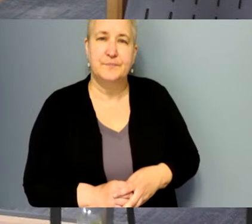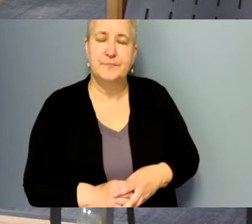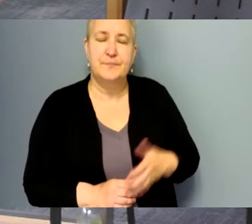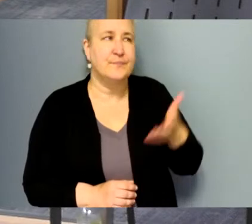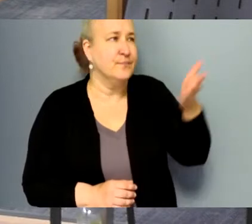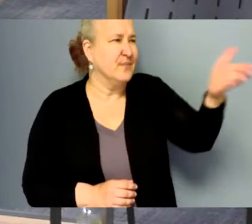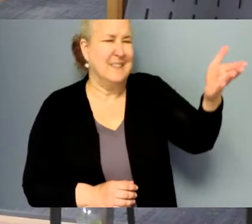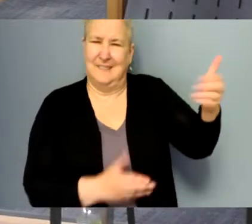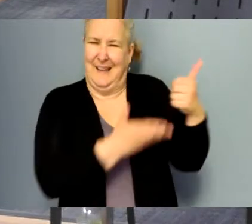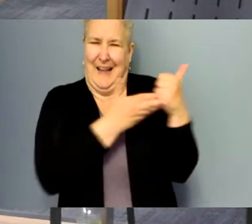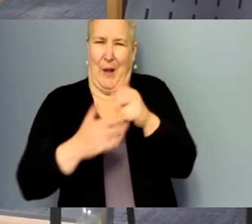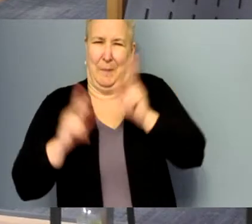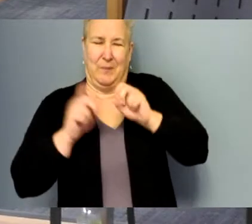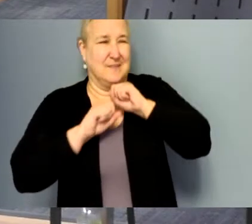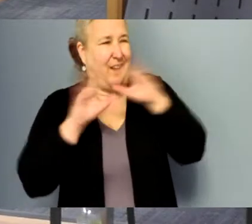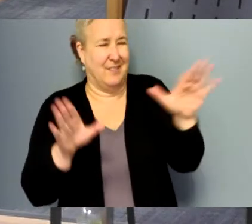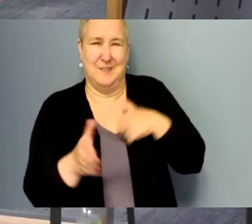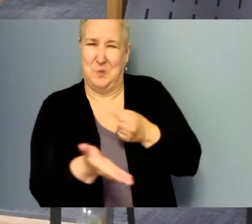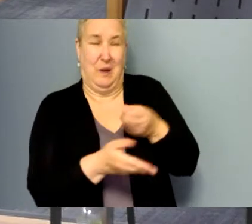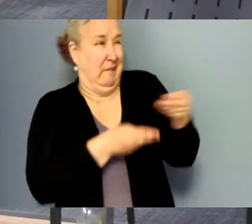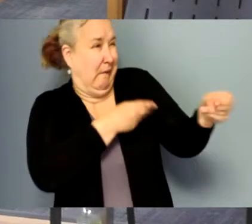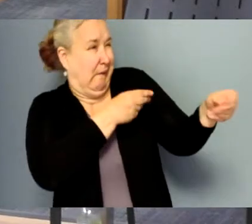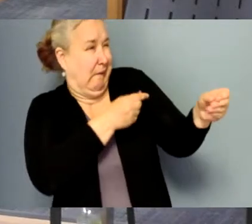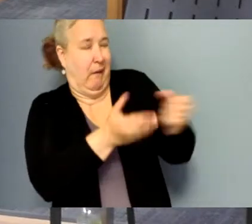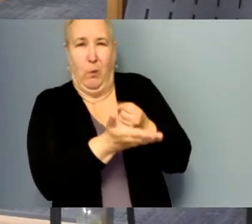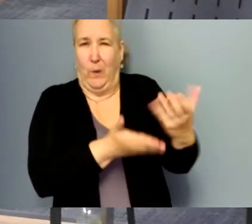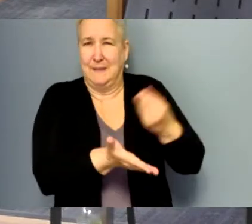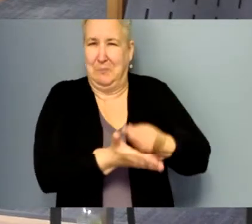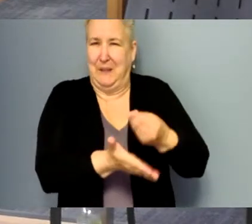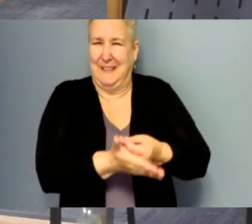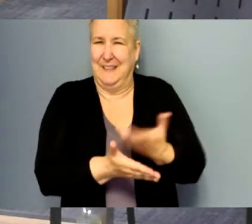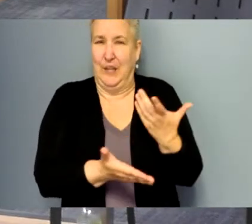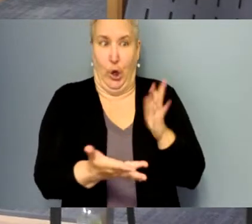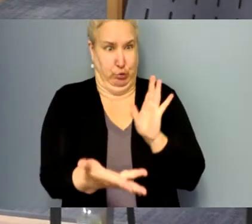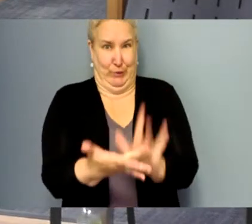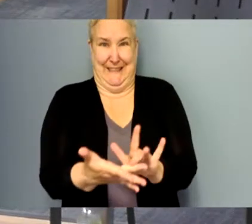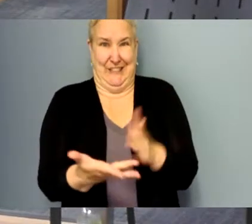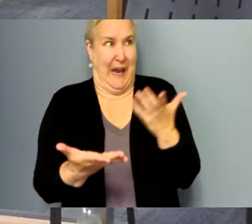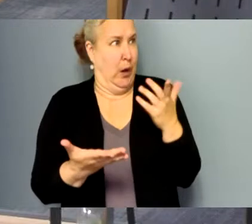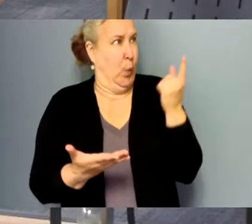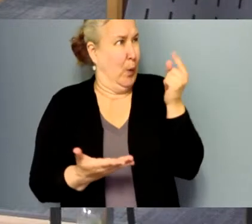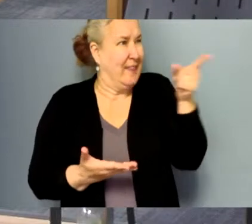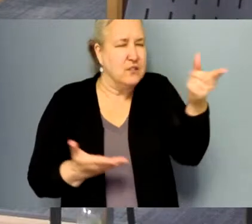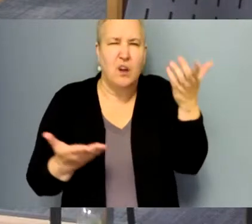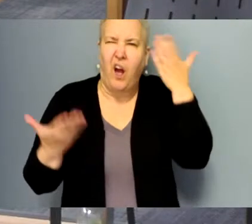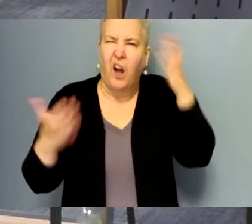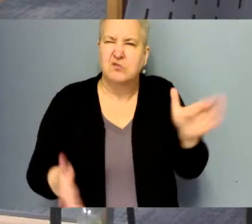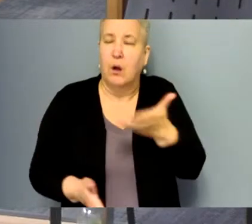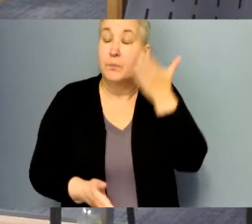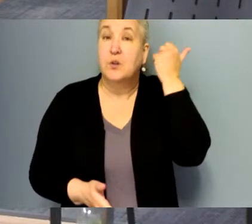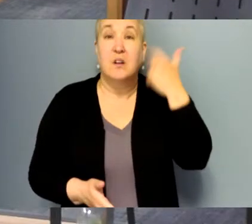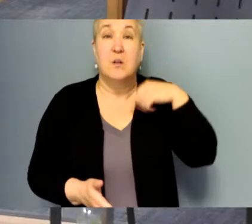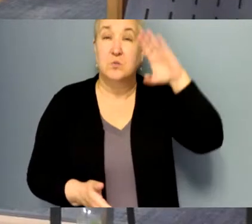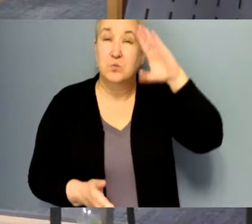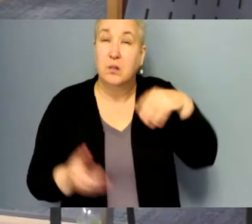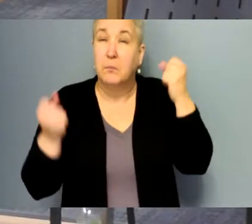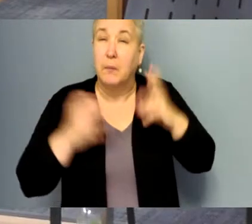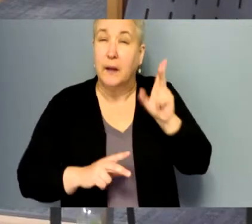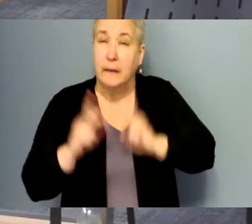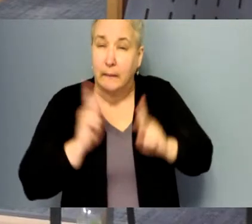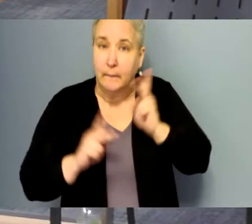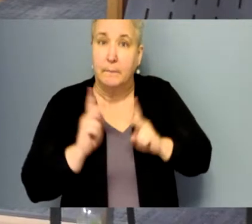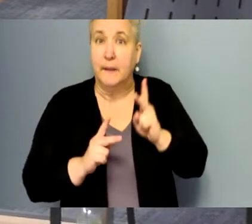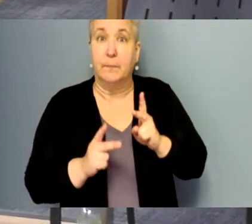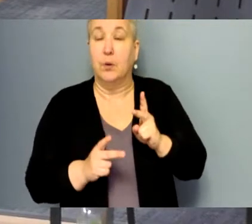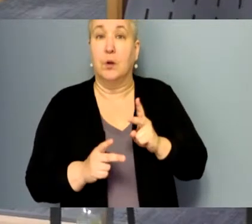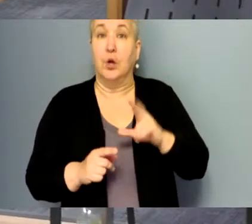not gonna help people. That's a waste of money. Reach out. I don't know what they're doing down there in either, because I know a lot of people who have stopped